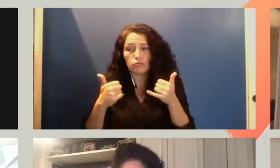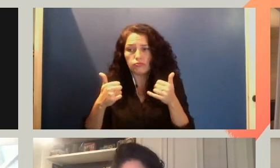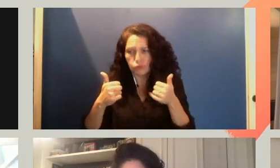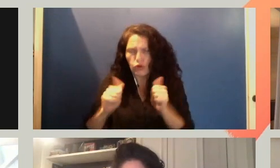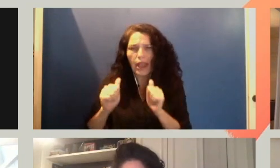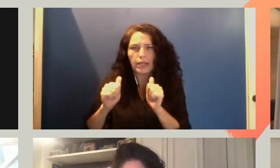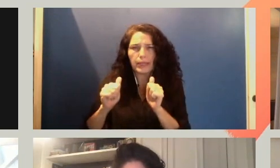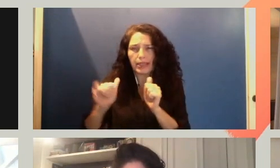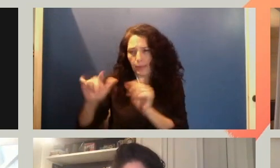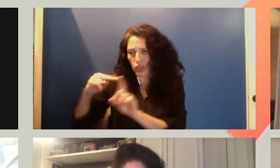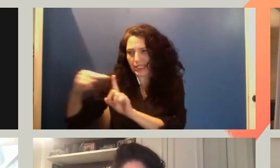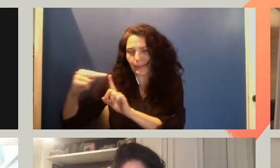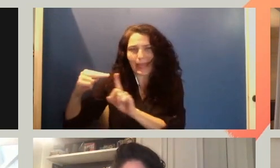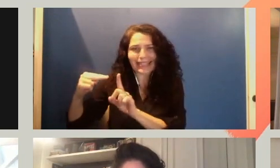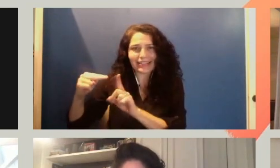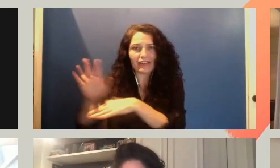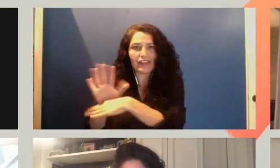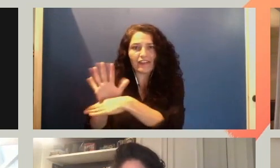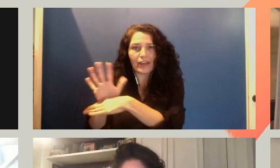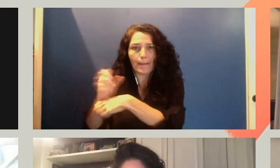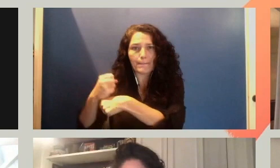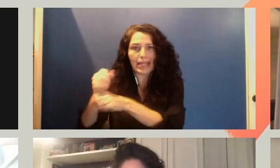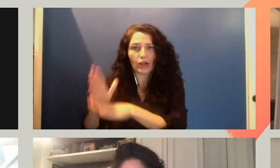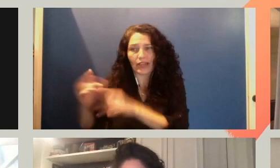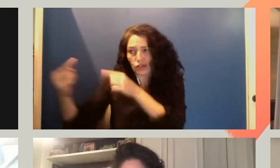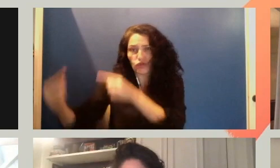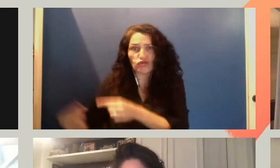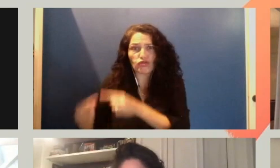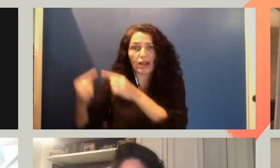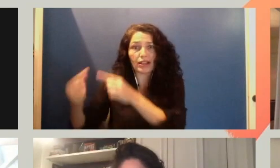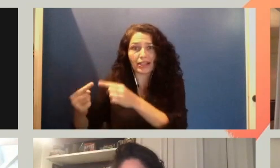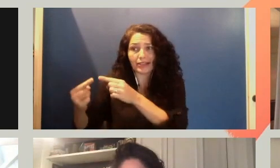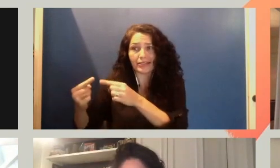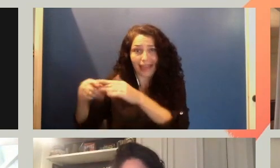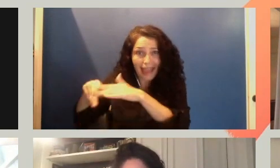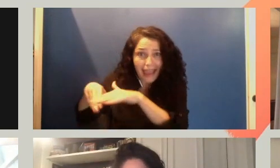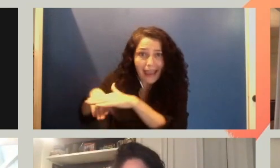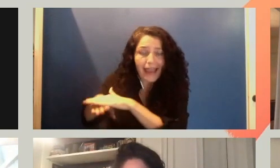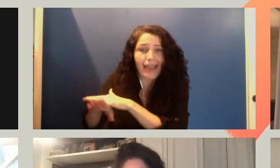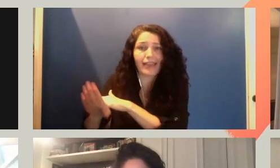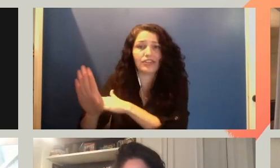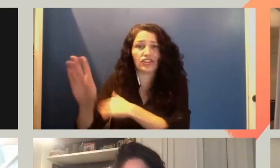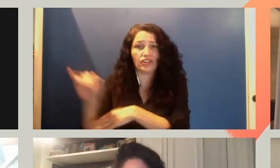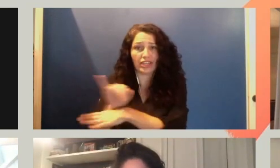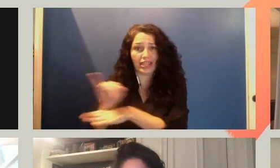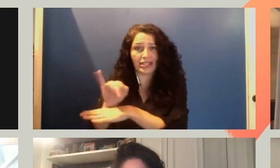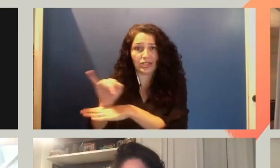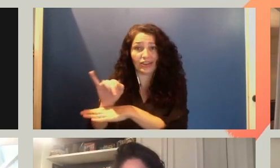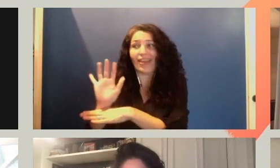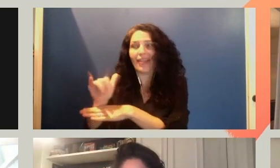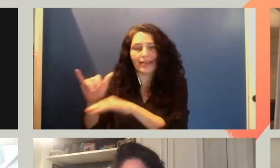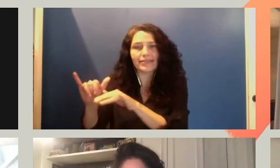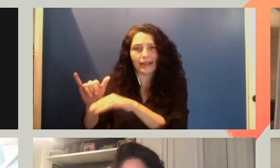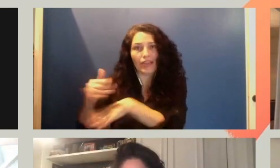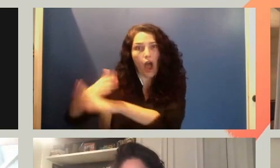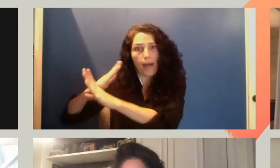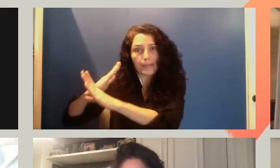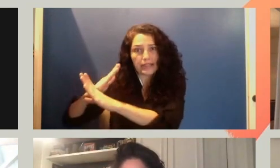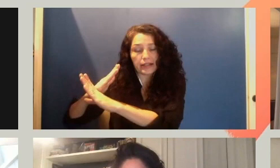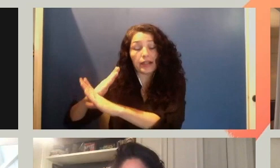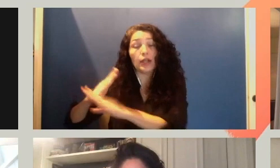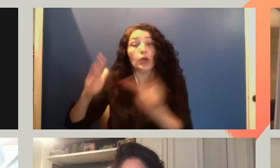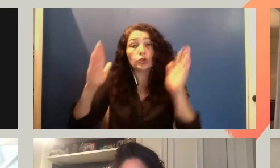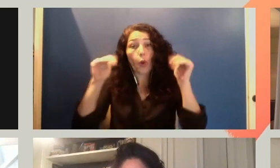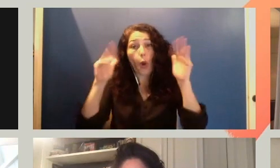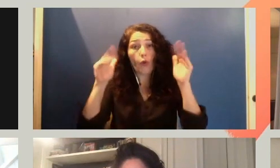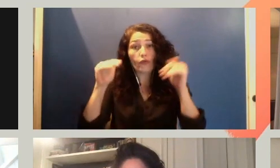who cannot get in the door, which is, you know, a field obstacle again. But this, we hope, will